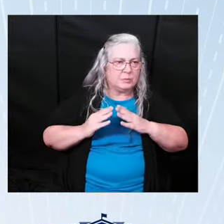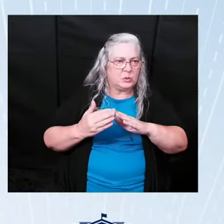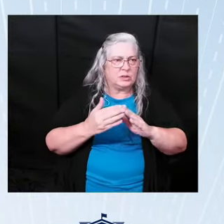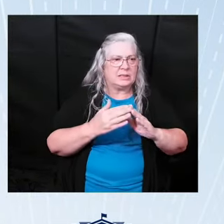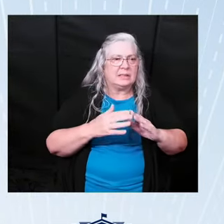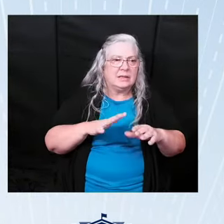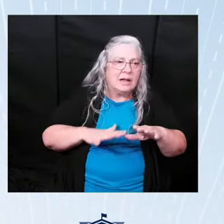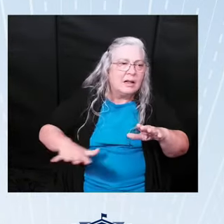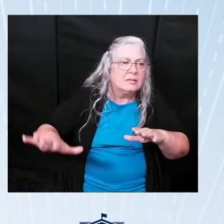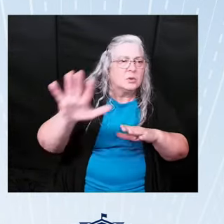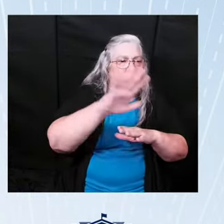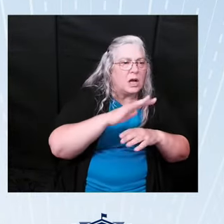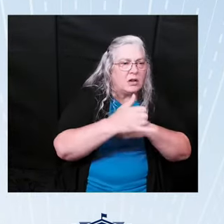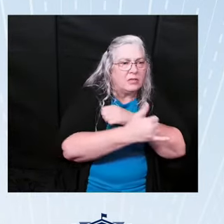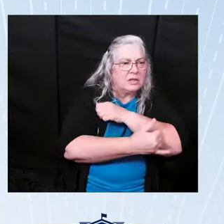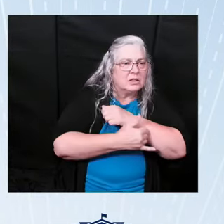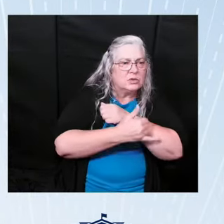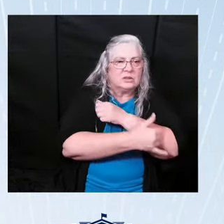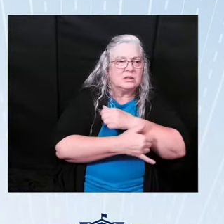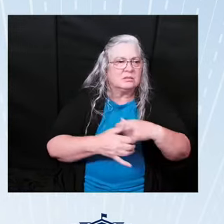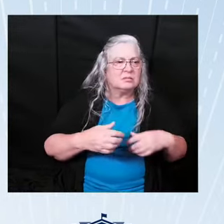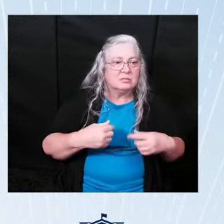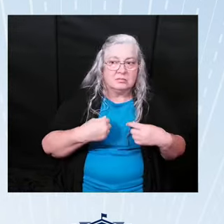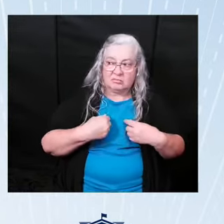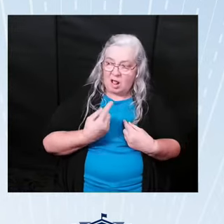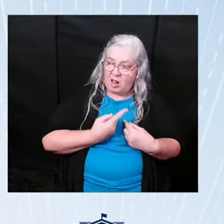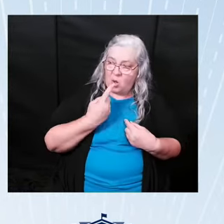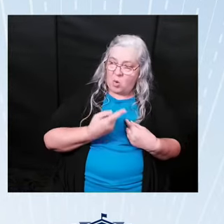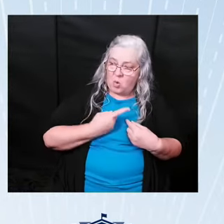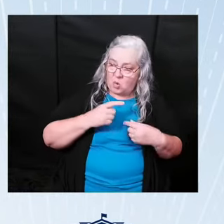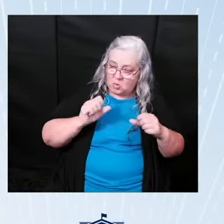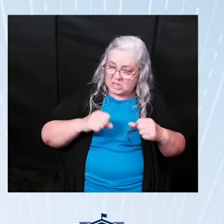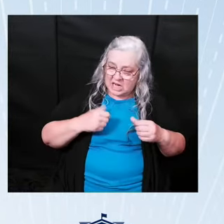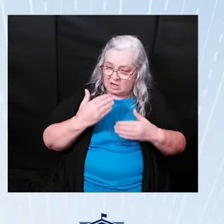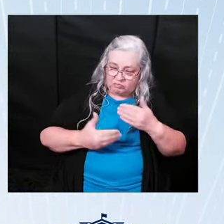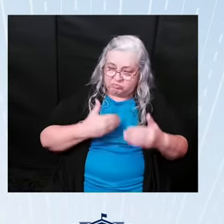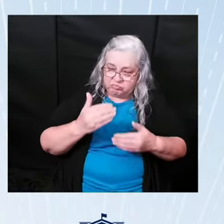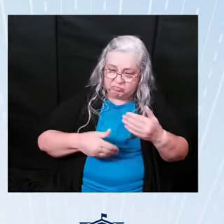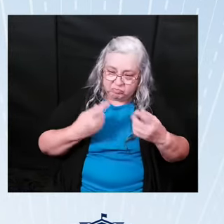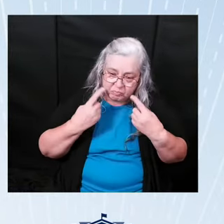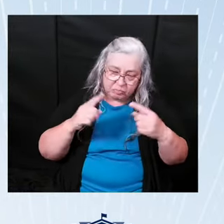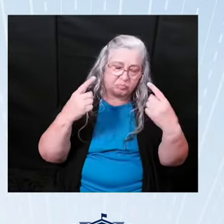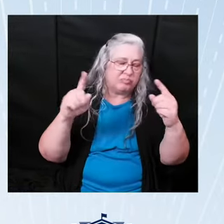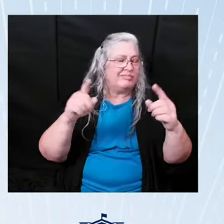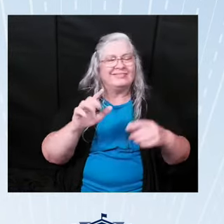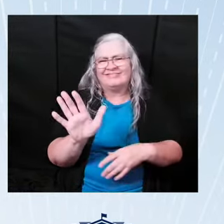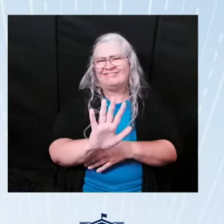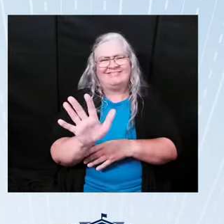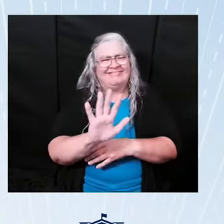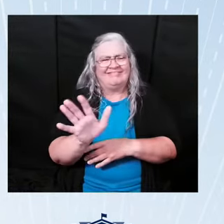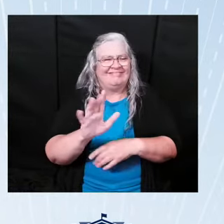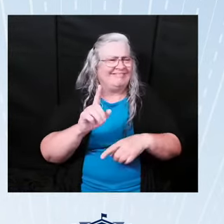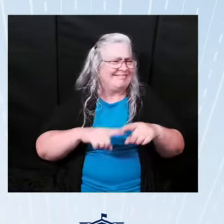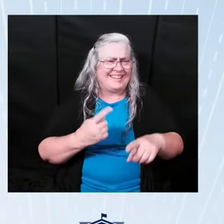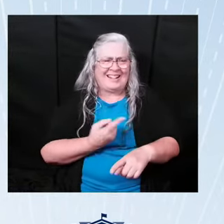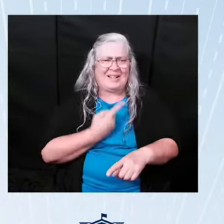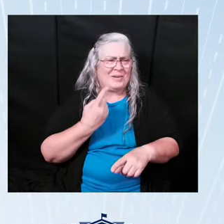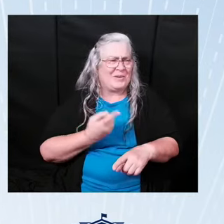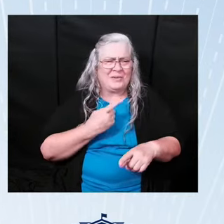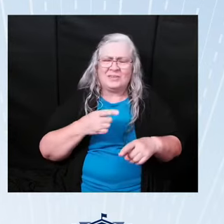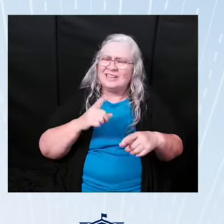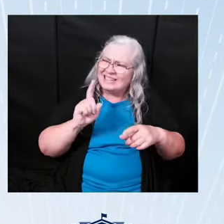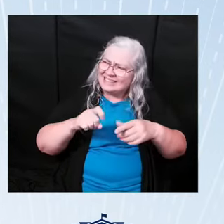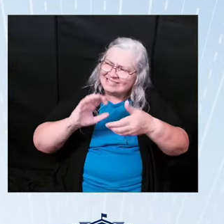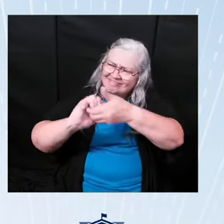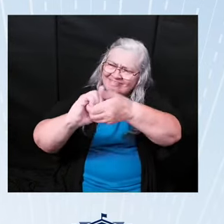part of the beauty of today. All of you come from a variety of sectors, and we know we all have to work together. I'm grateful for the partnership